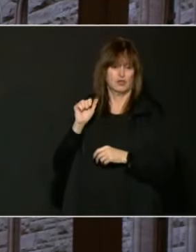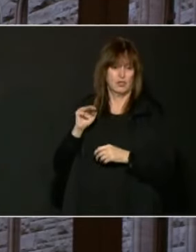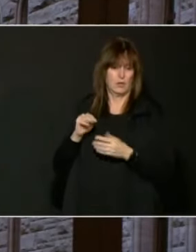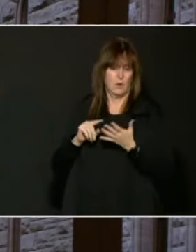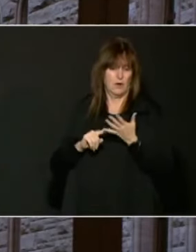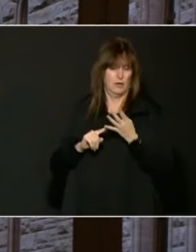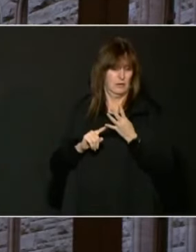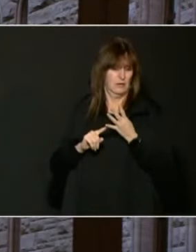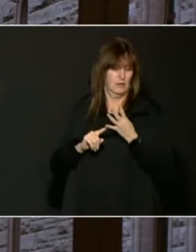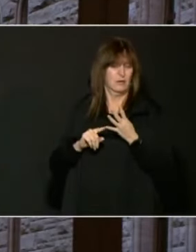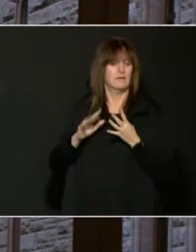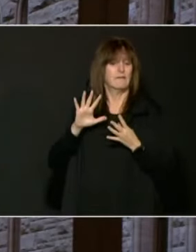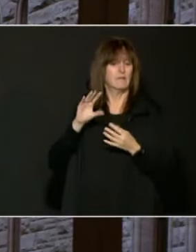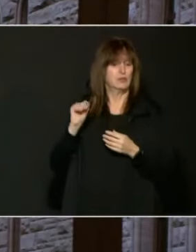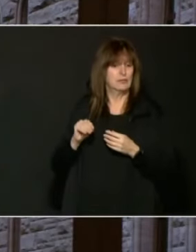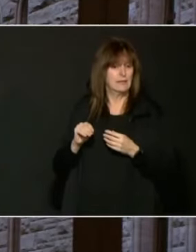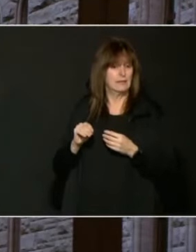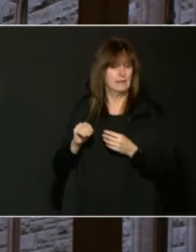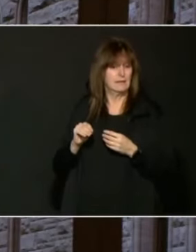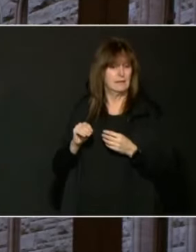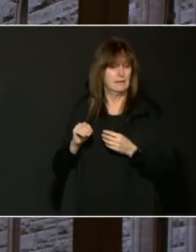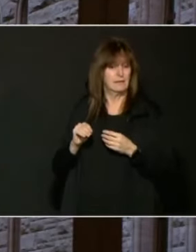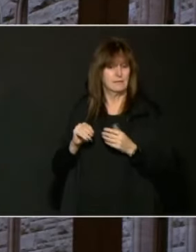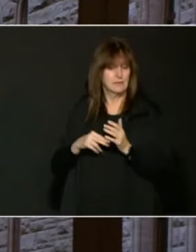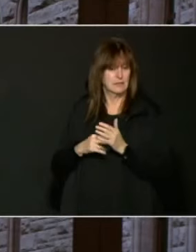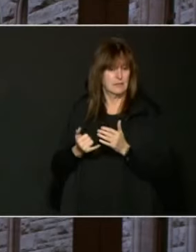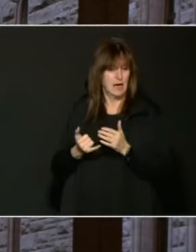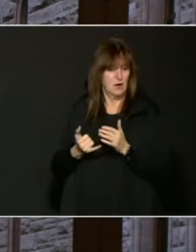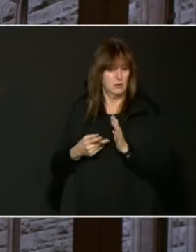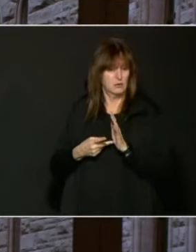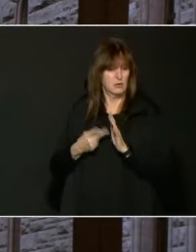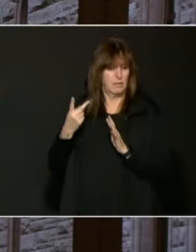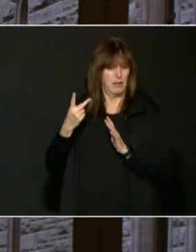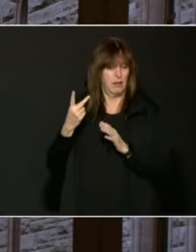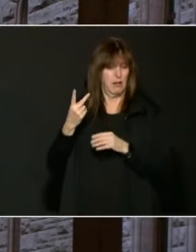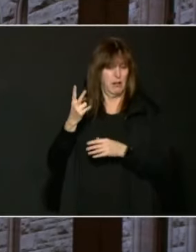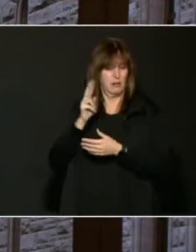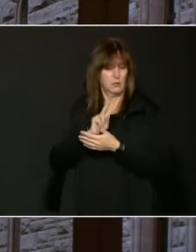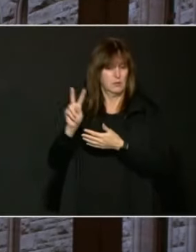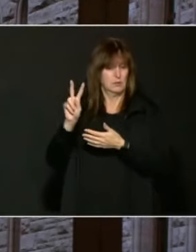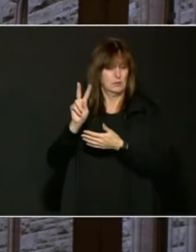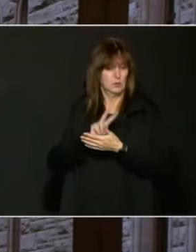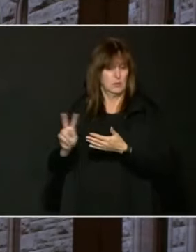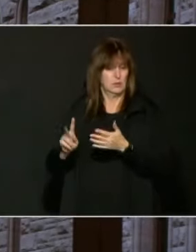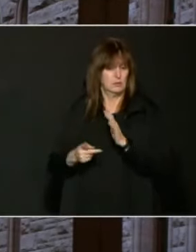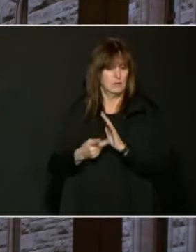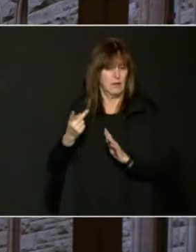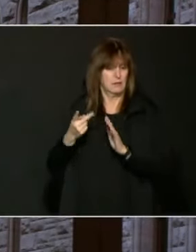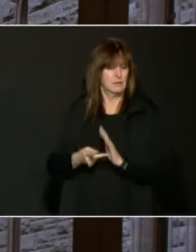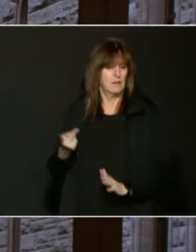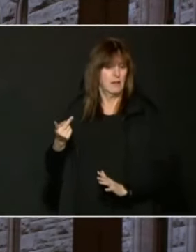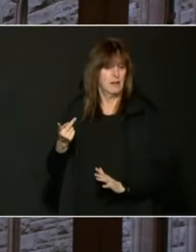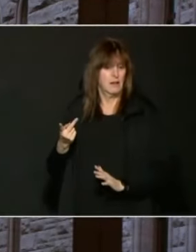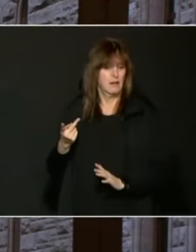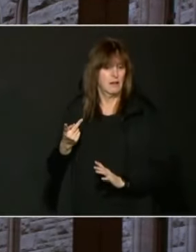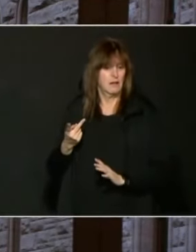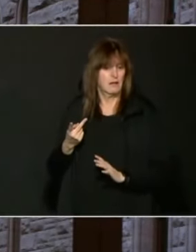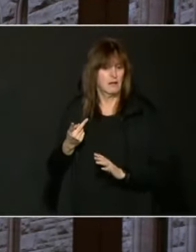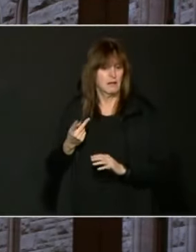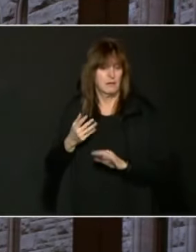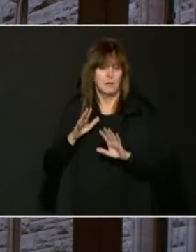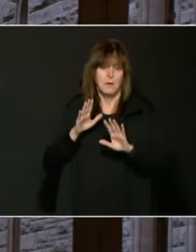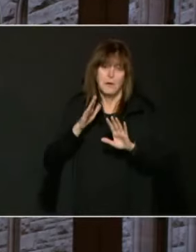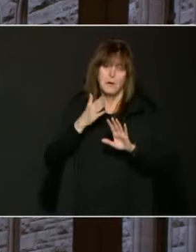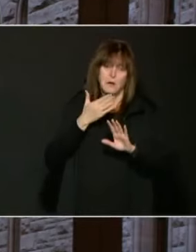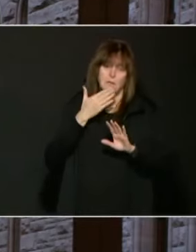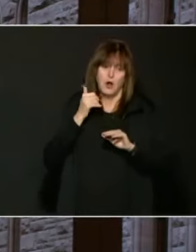seen a doubling about once every 2 weeks, which is better than what we were anticipating, but concerning nevertheless.